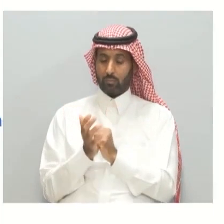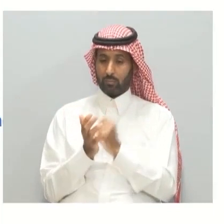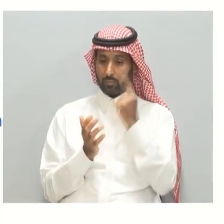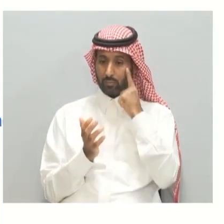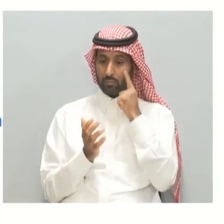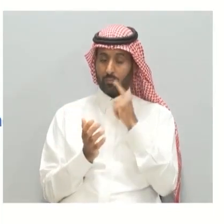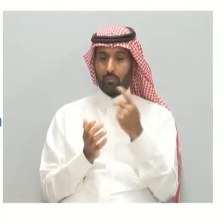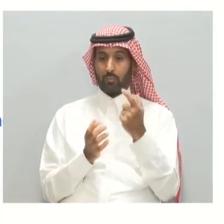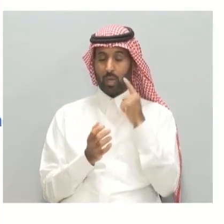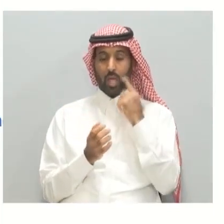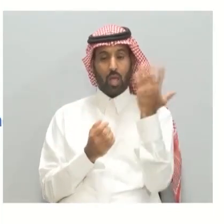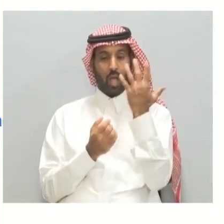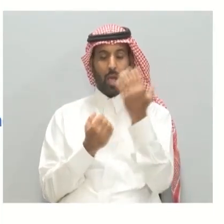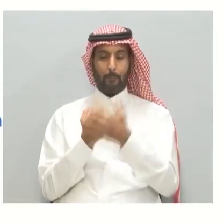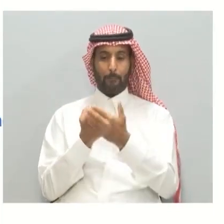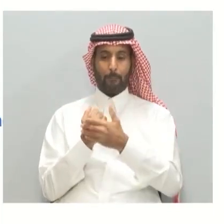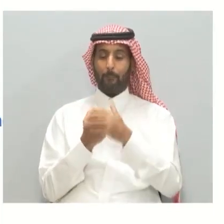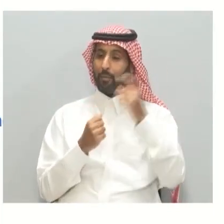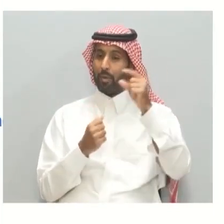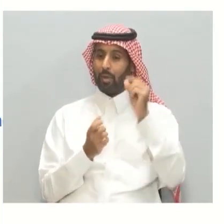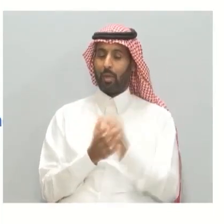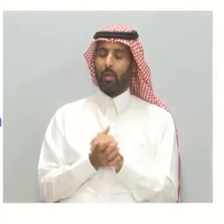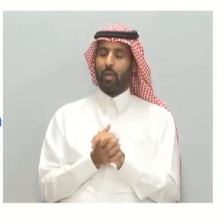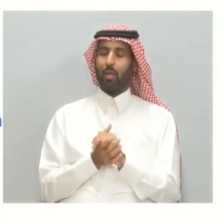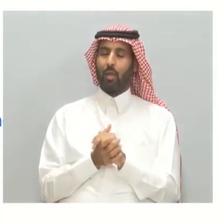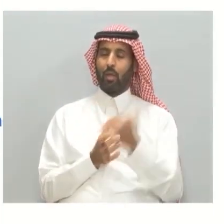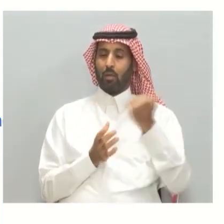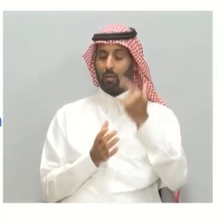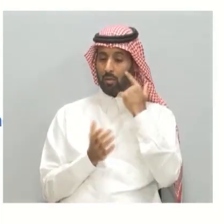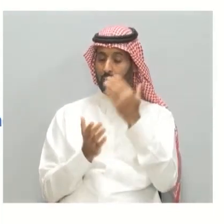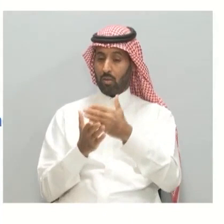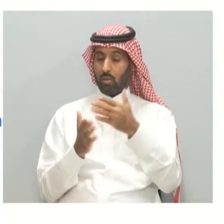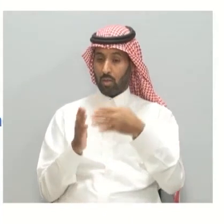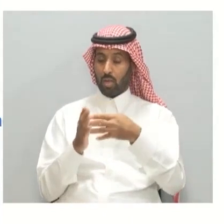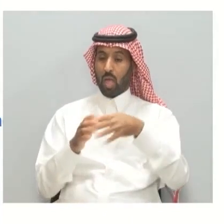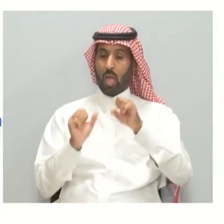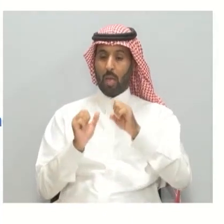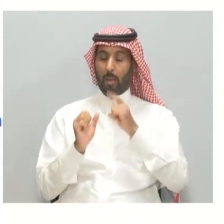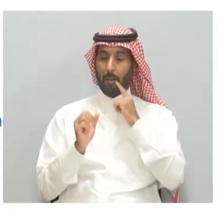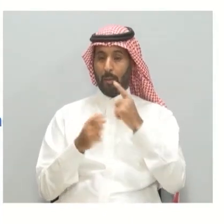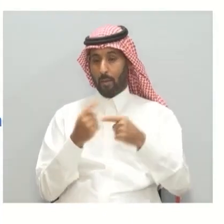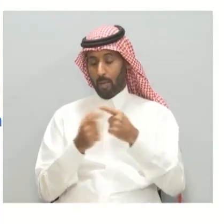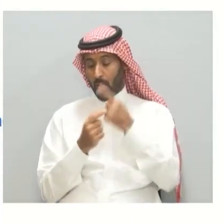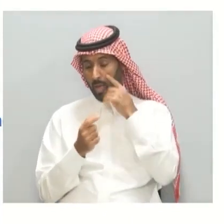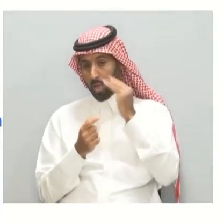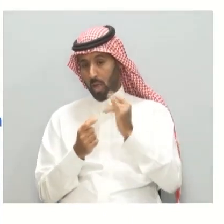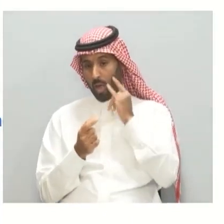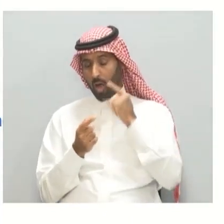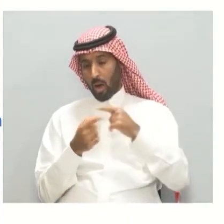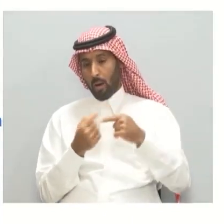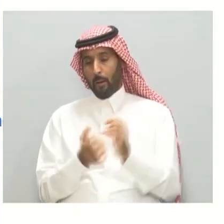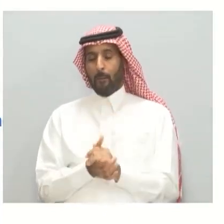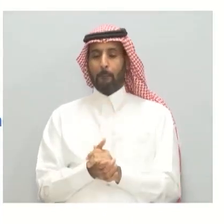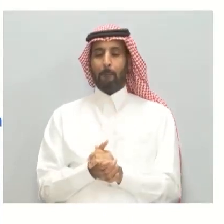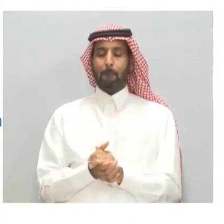an arborist, it is essential that, given current trends toward greener alternatives, I think, and so